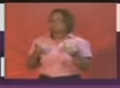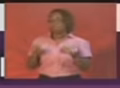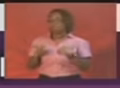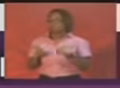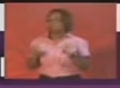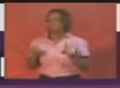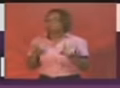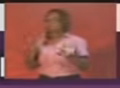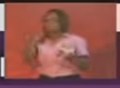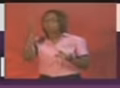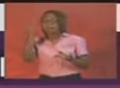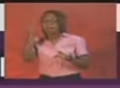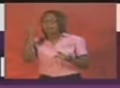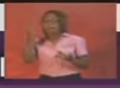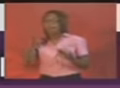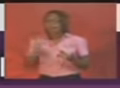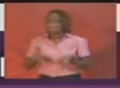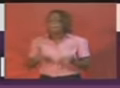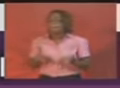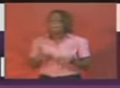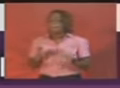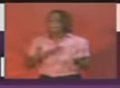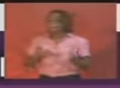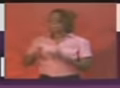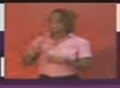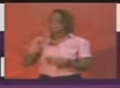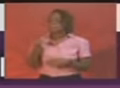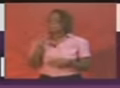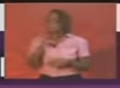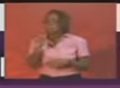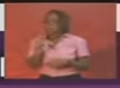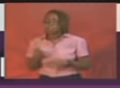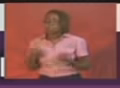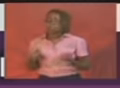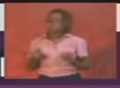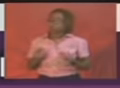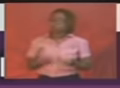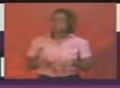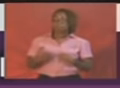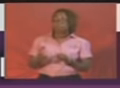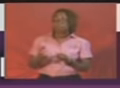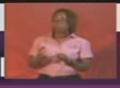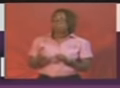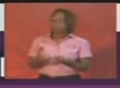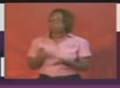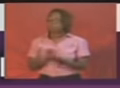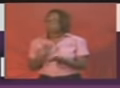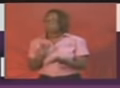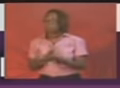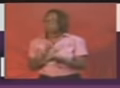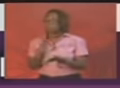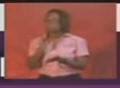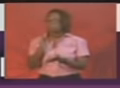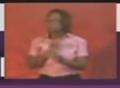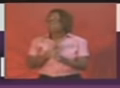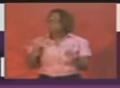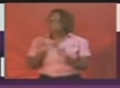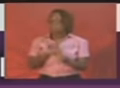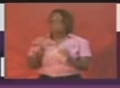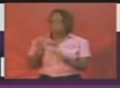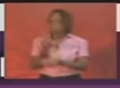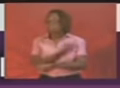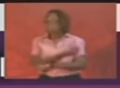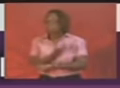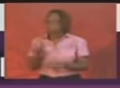back to school and not being able to get the vaccines and the fact that they have to return to school, what is being done to ensure that there's